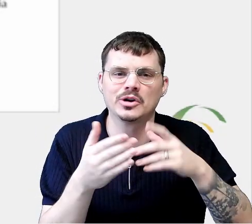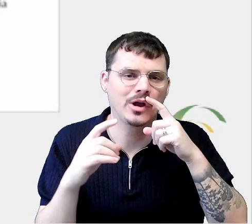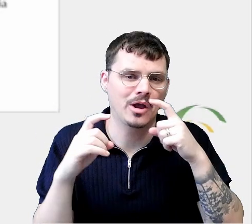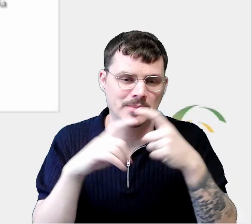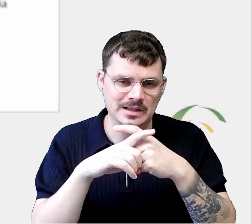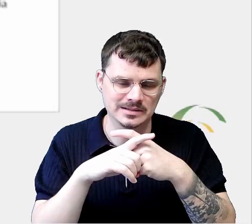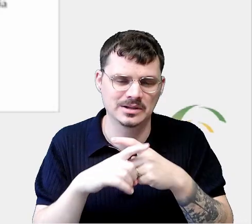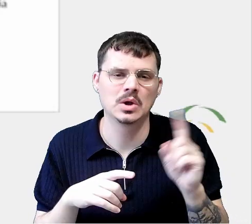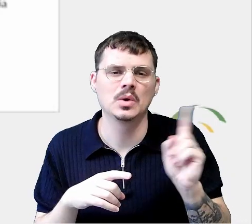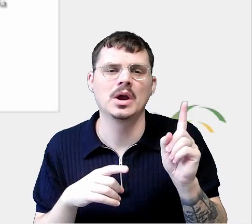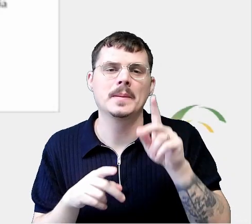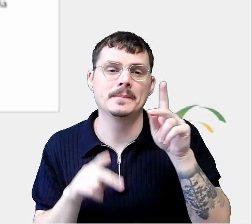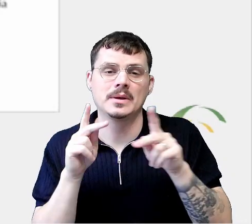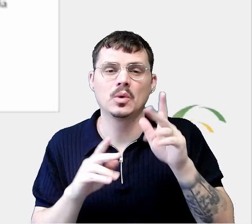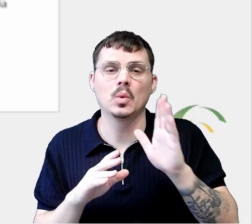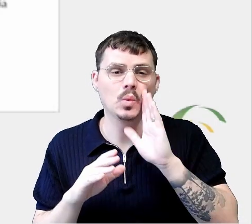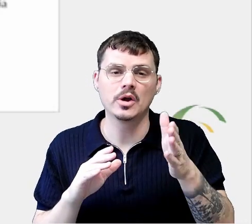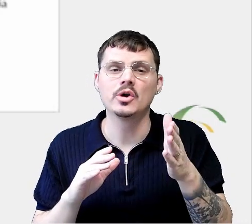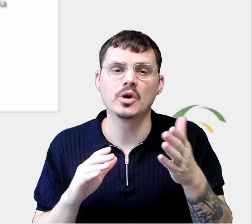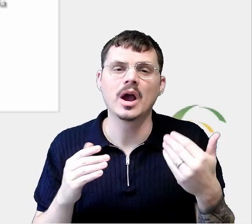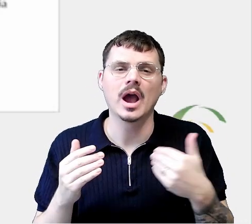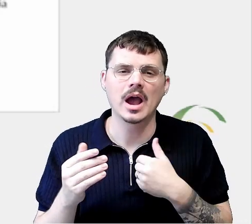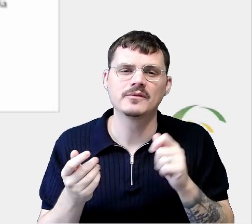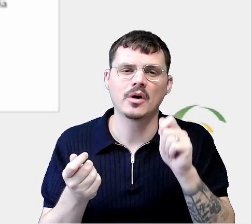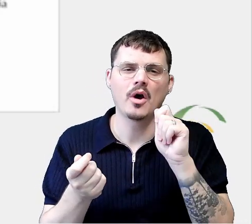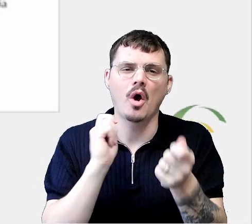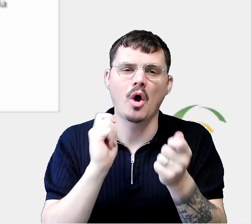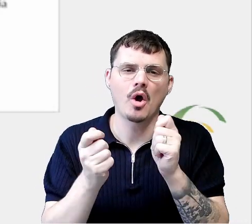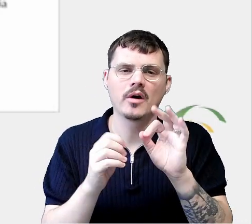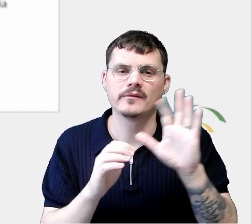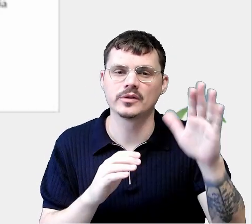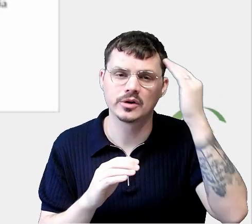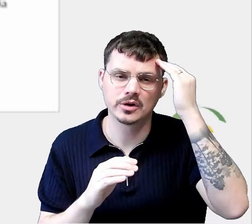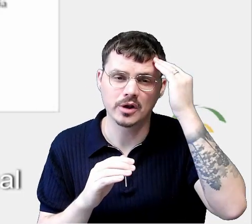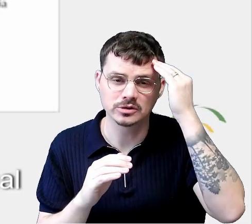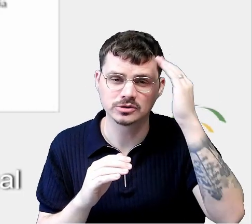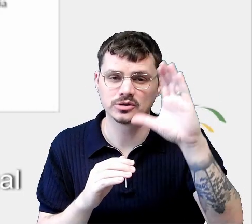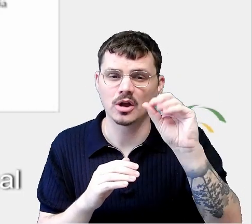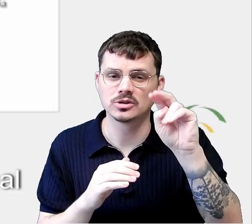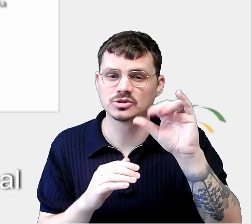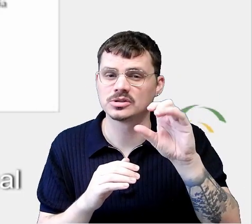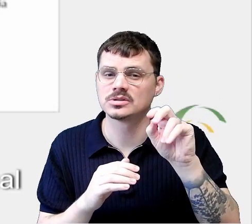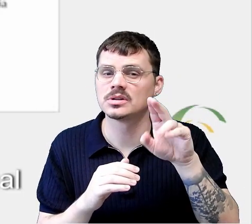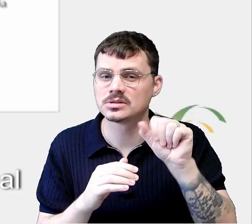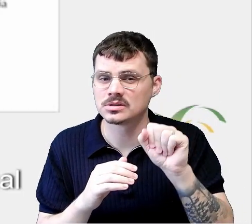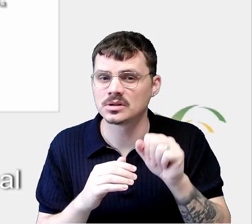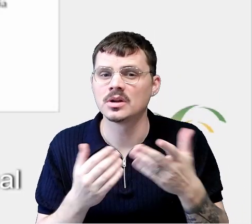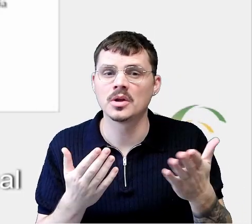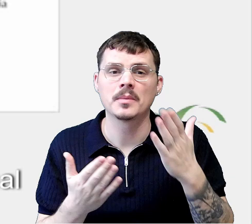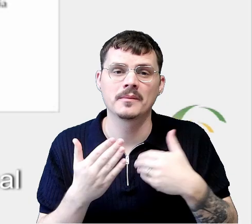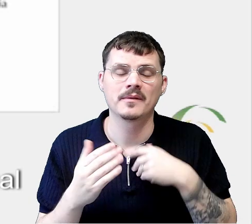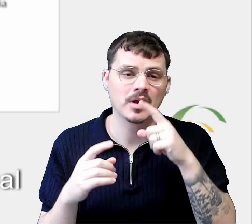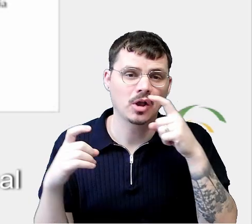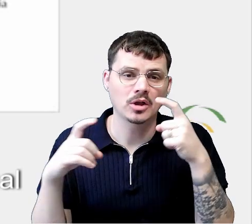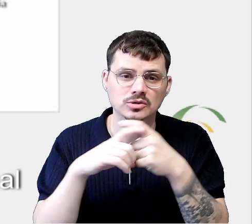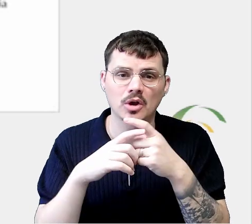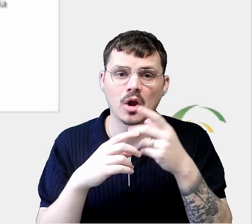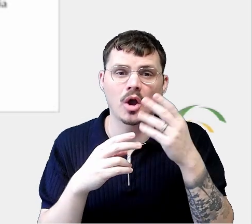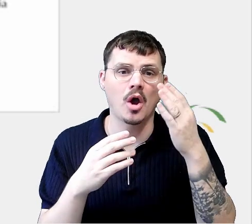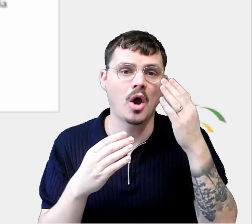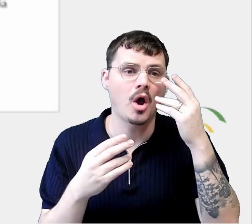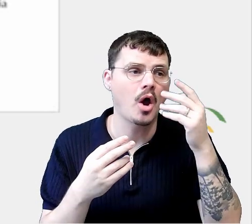seizures where people will have alteration in consciousness. They may have complex auditory and